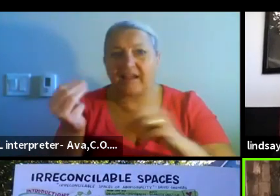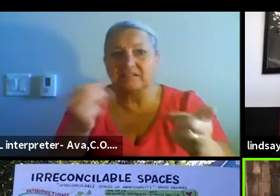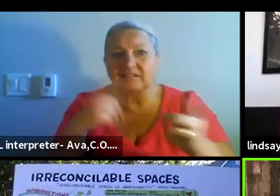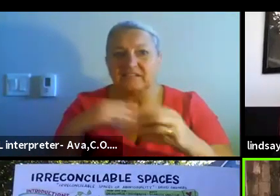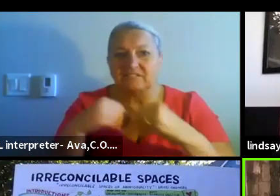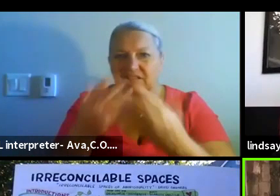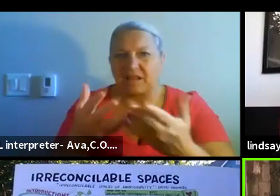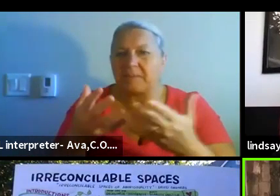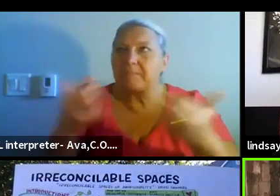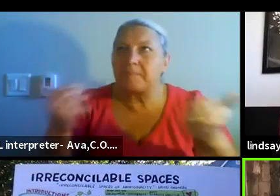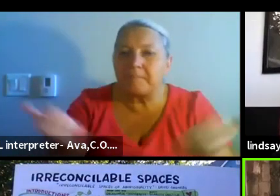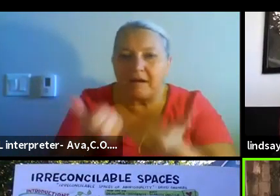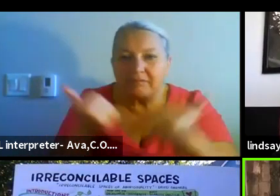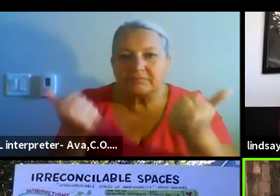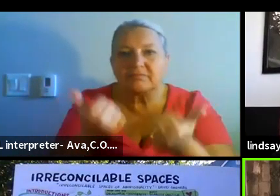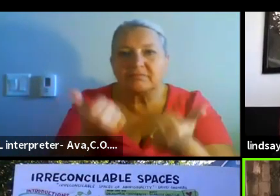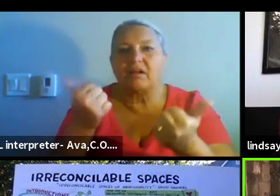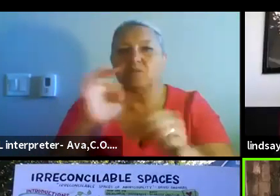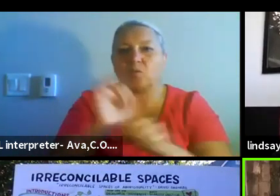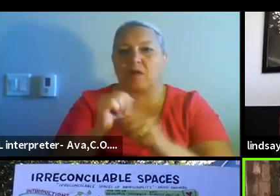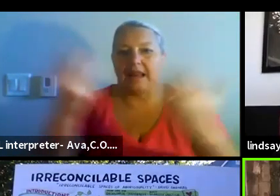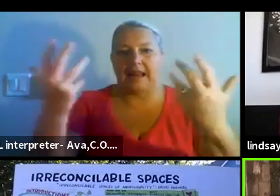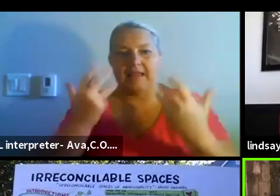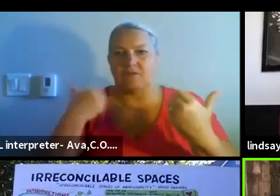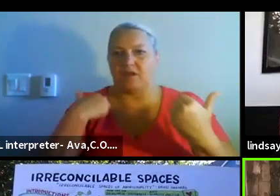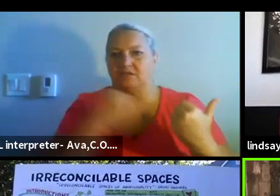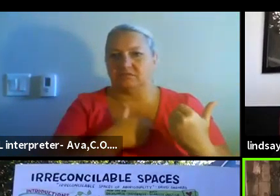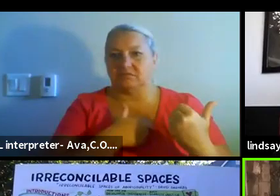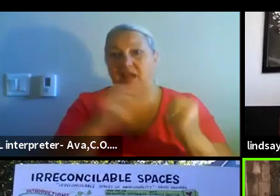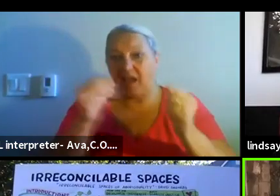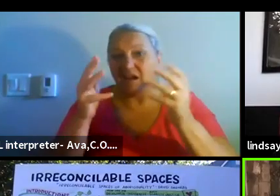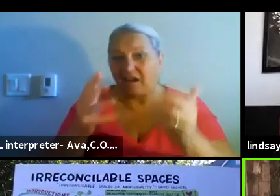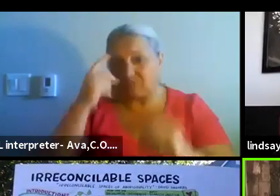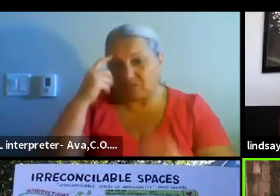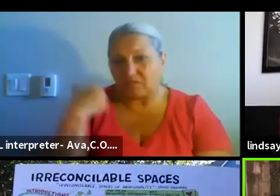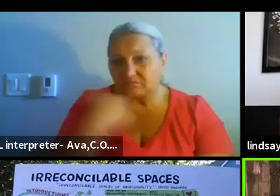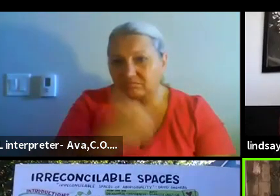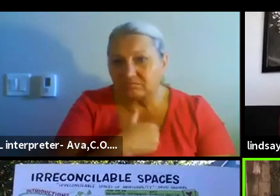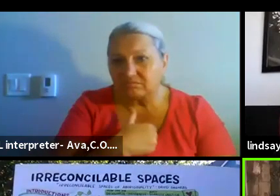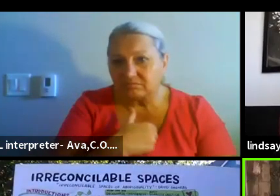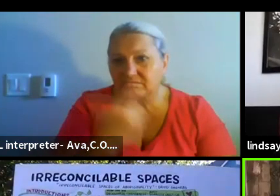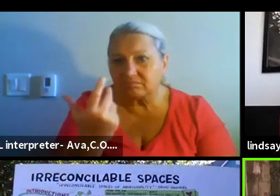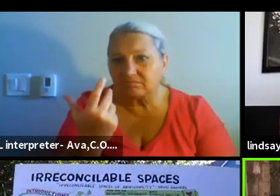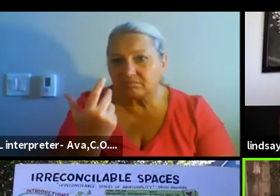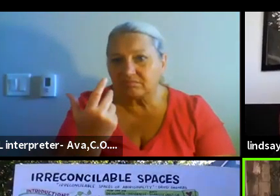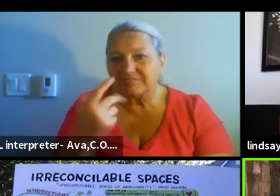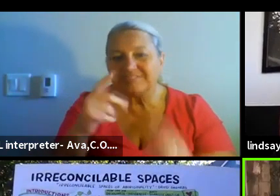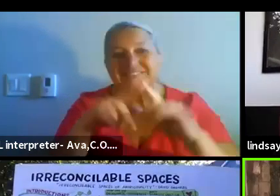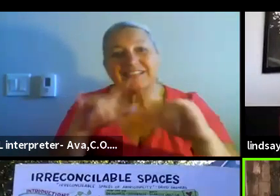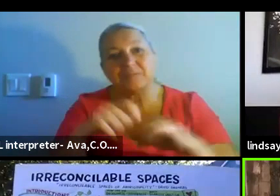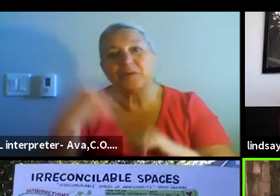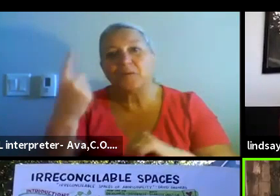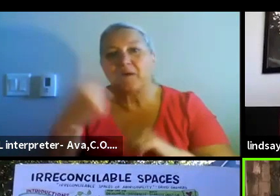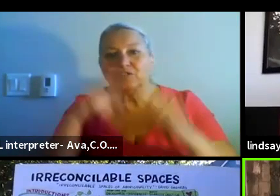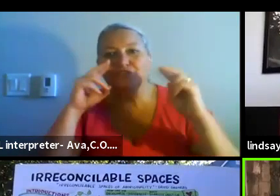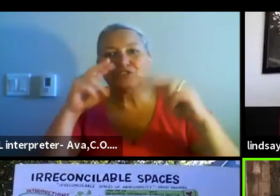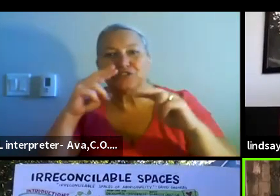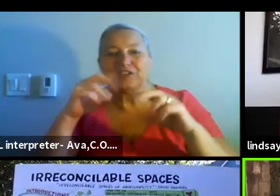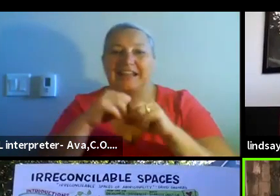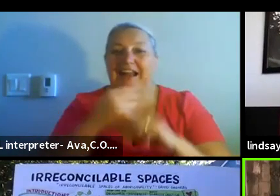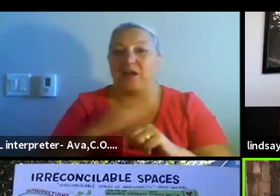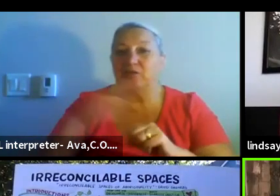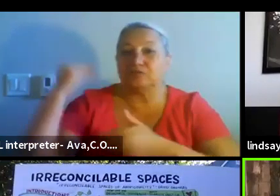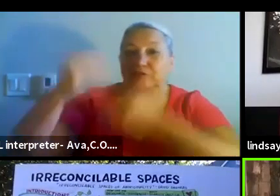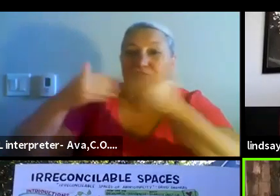been left to us and left for us to tend for coming generations.